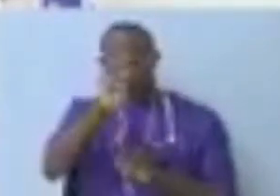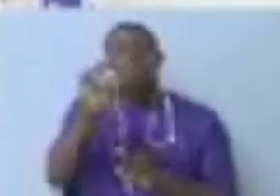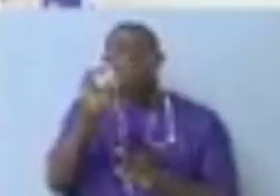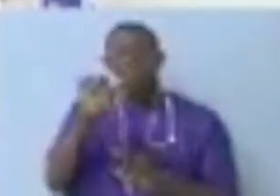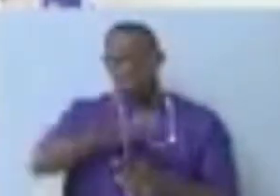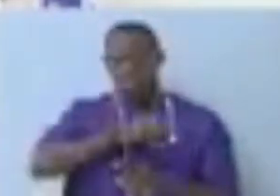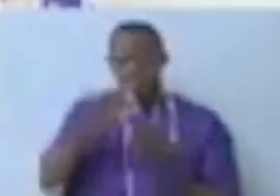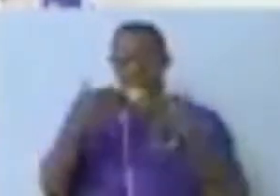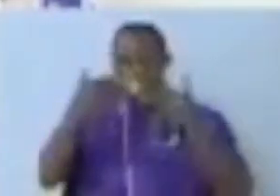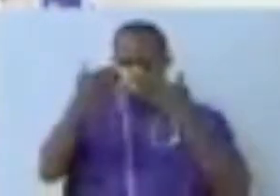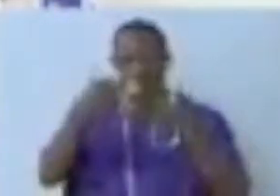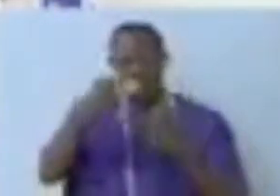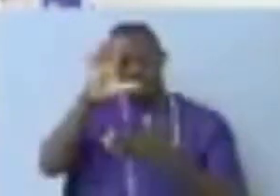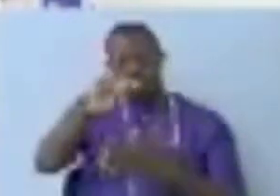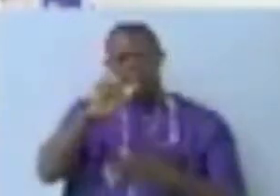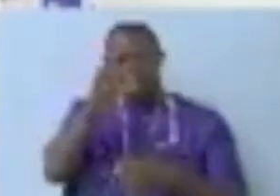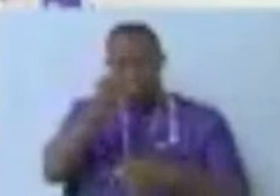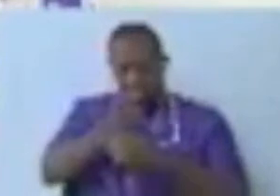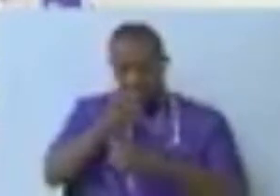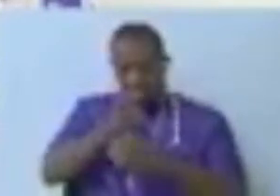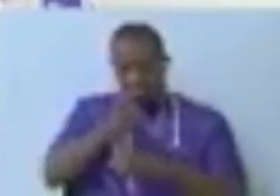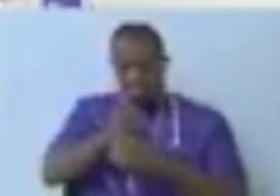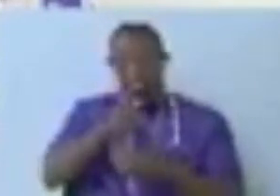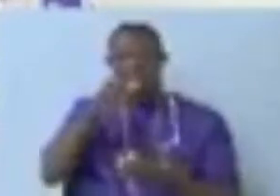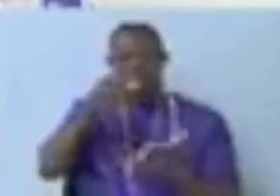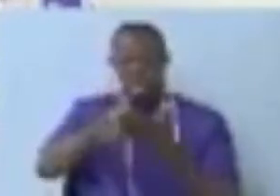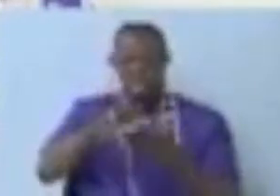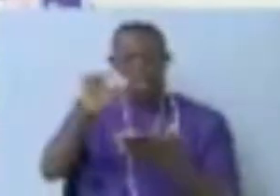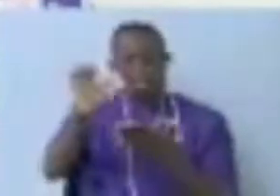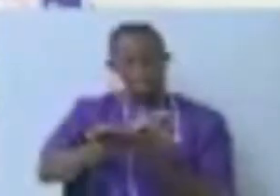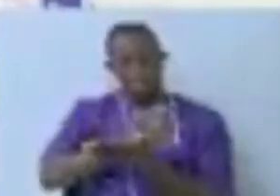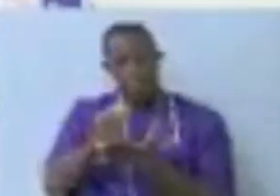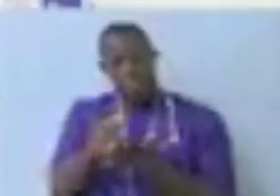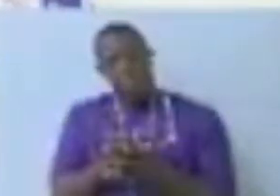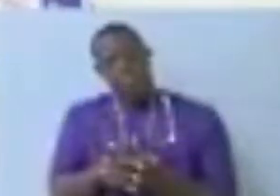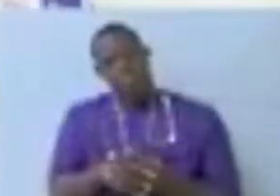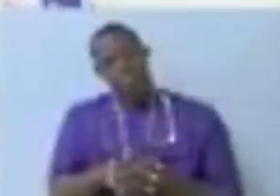and prepare the warrant in his man's name,